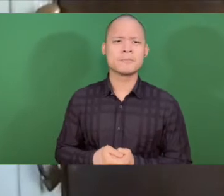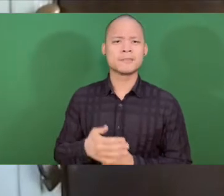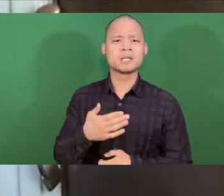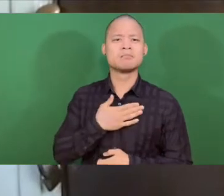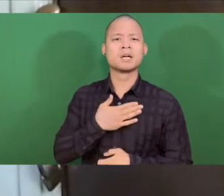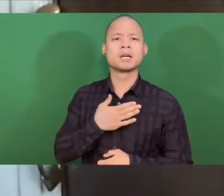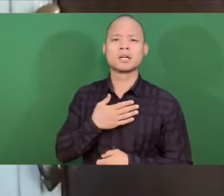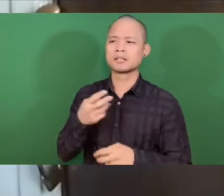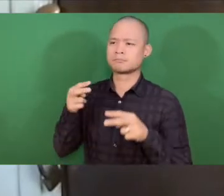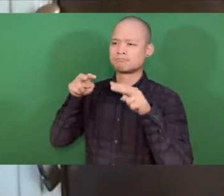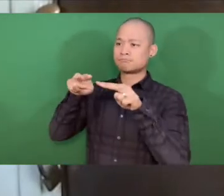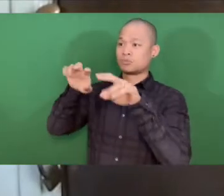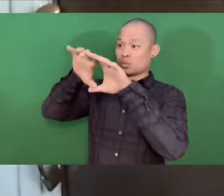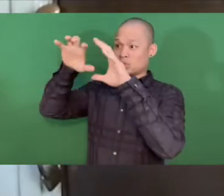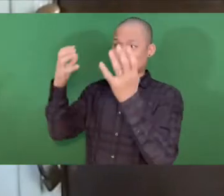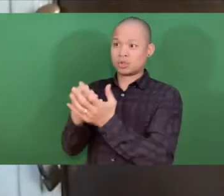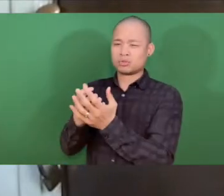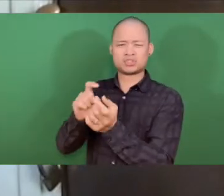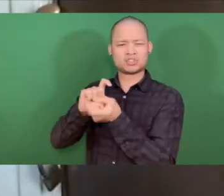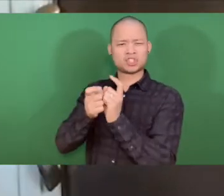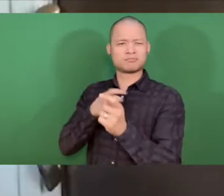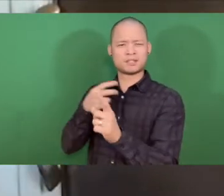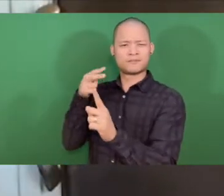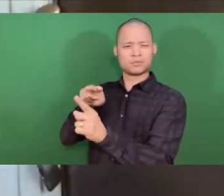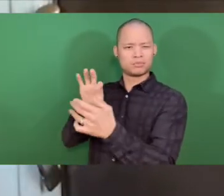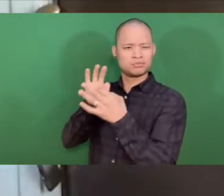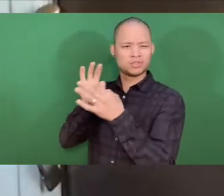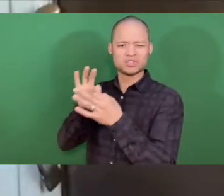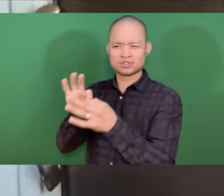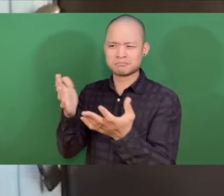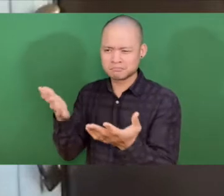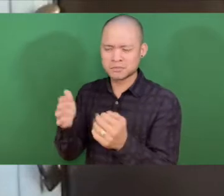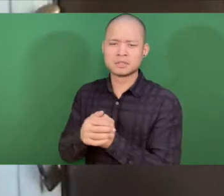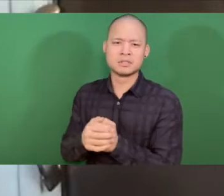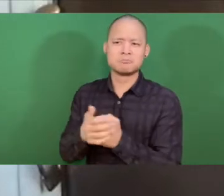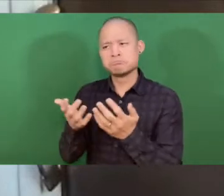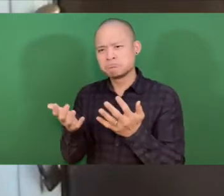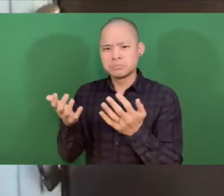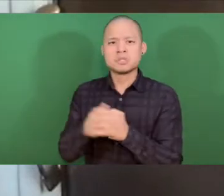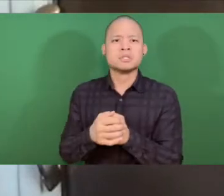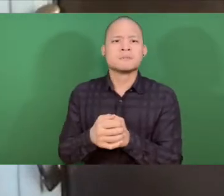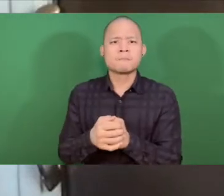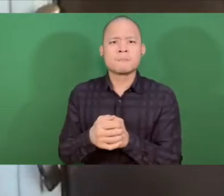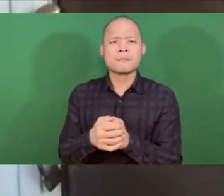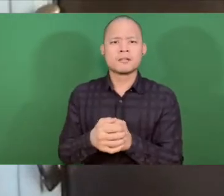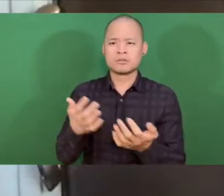changing my relationship to the world in a way, because I am very